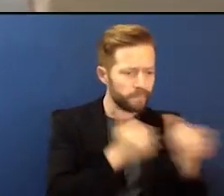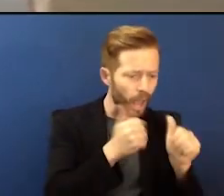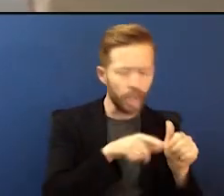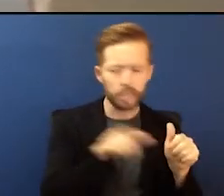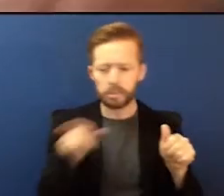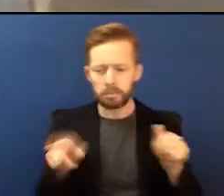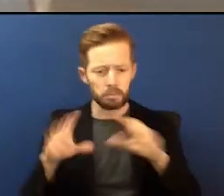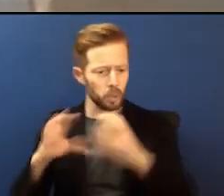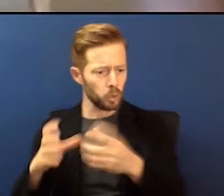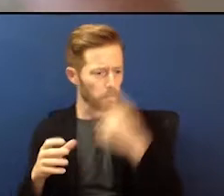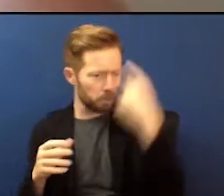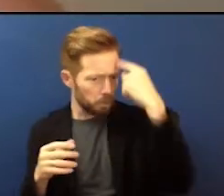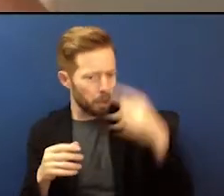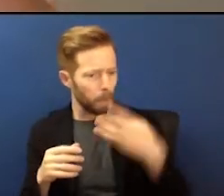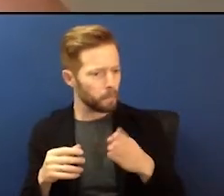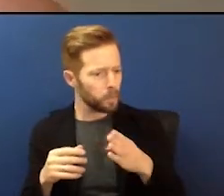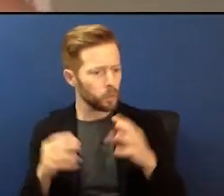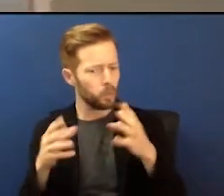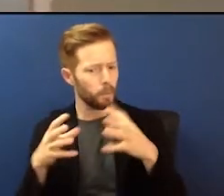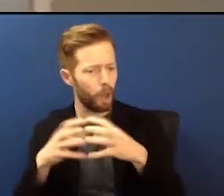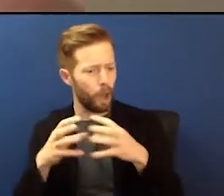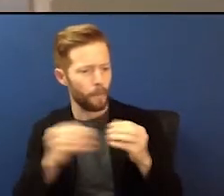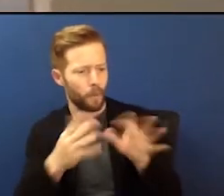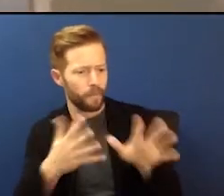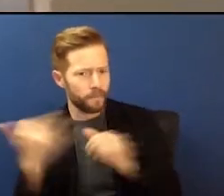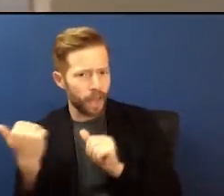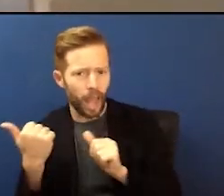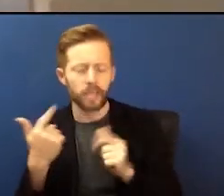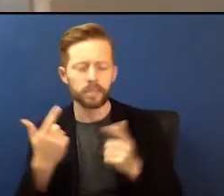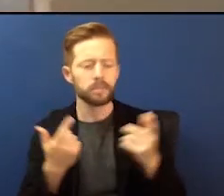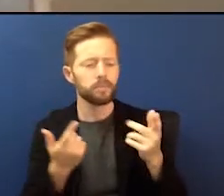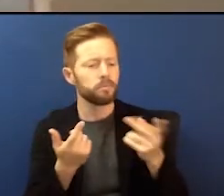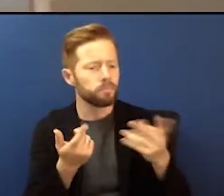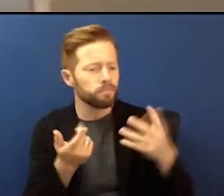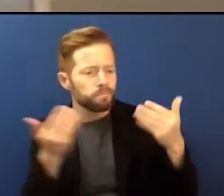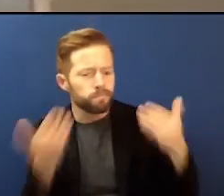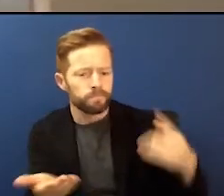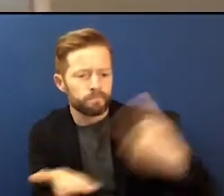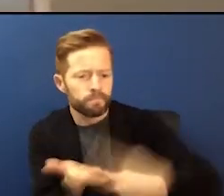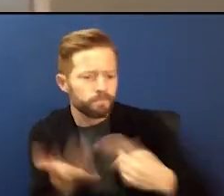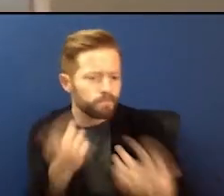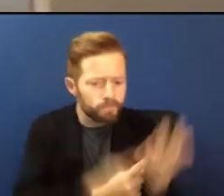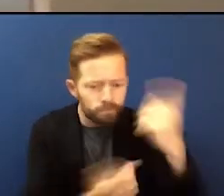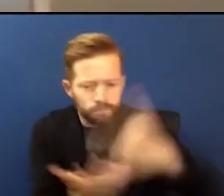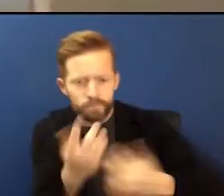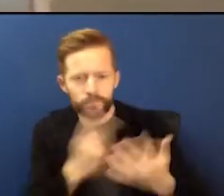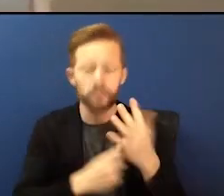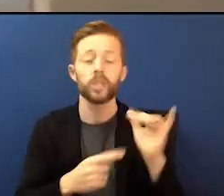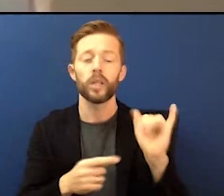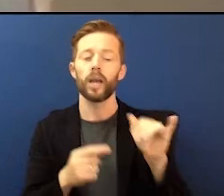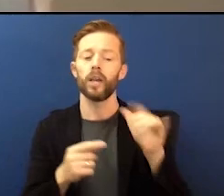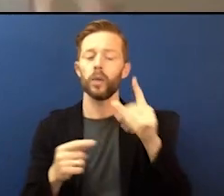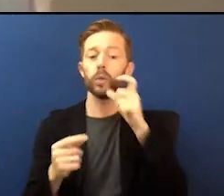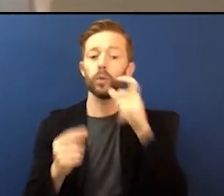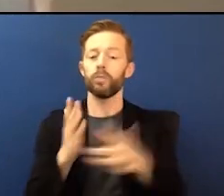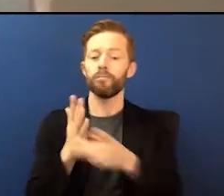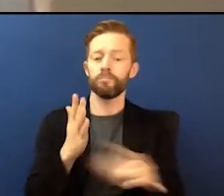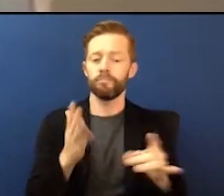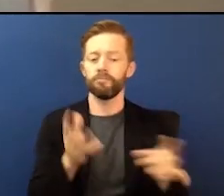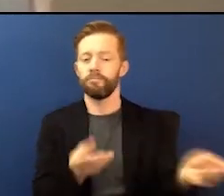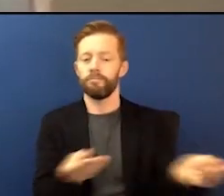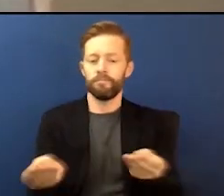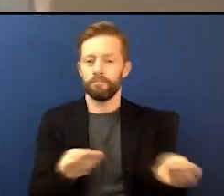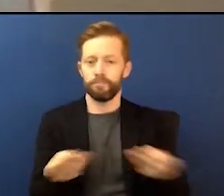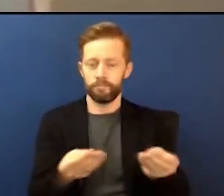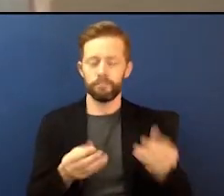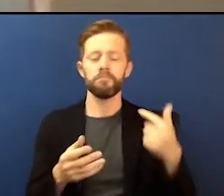faster. This group thought the blue ball went faster. Let's talk about those 2 balls and how they're the same and different. So managed